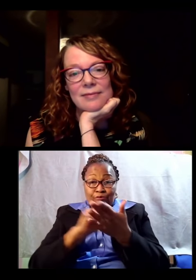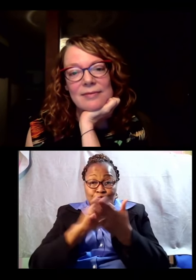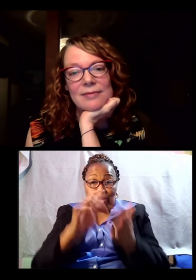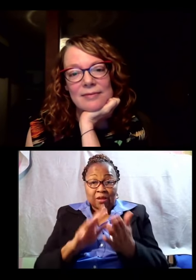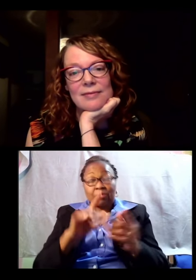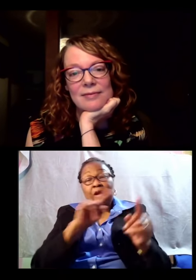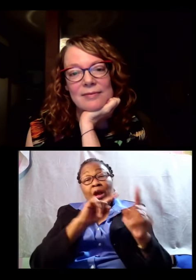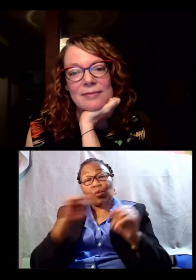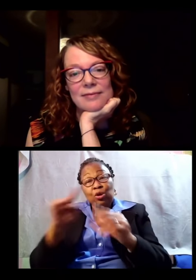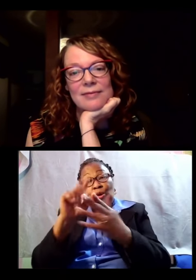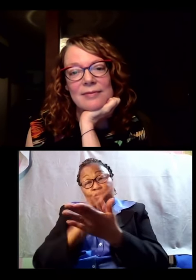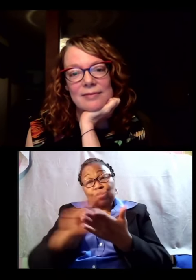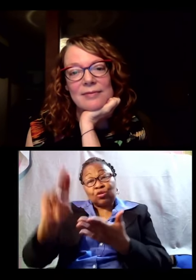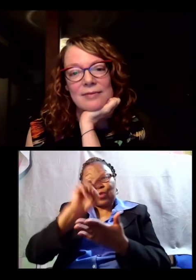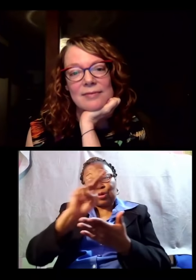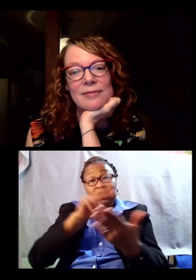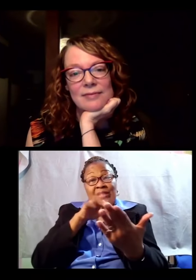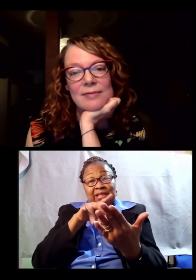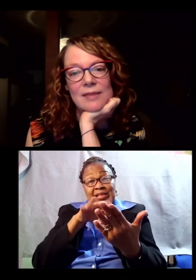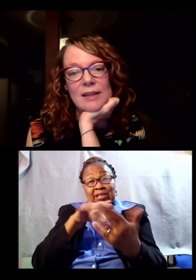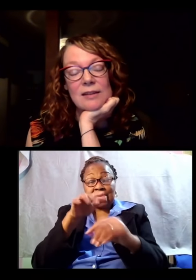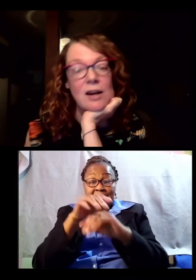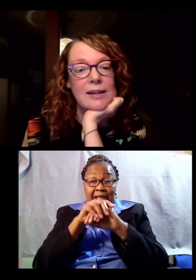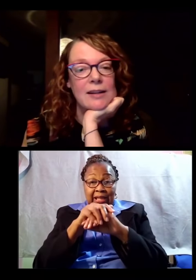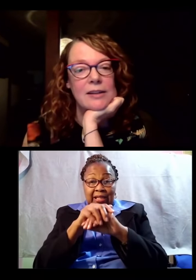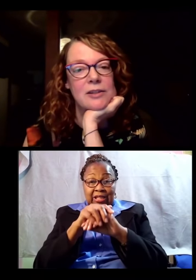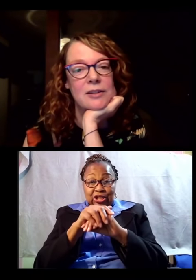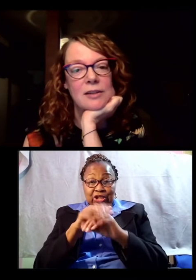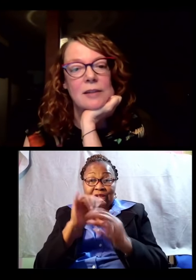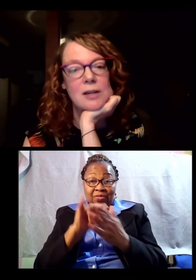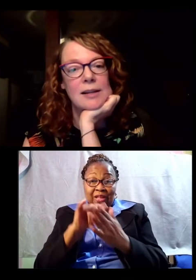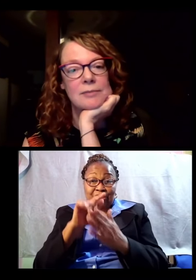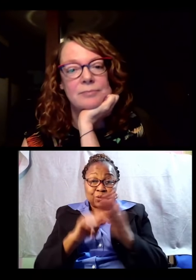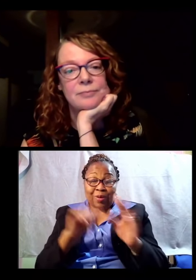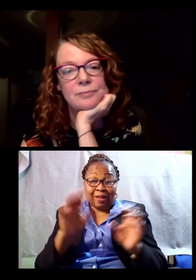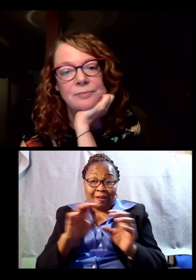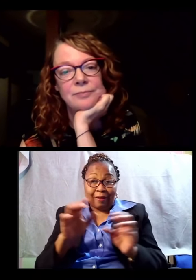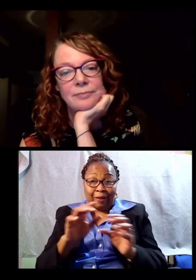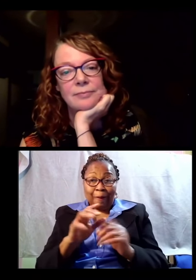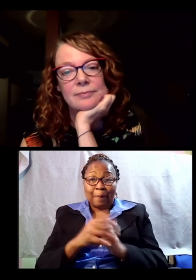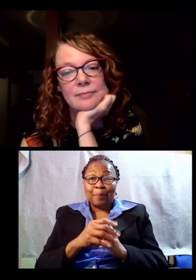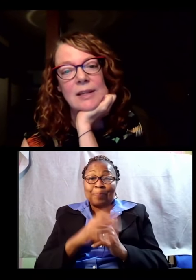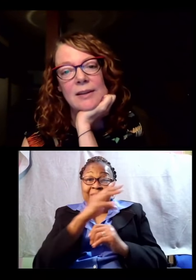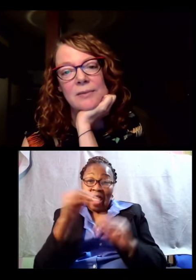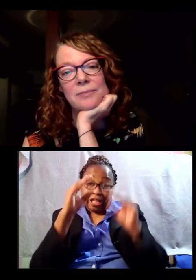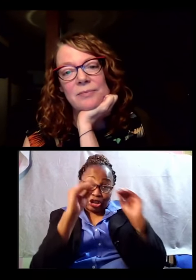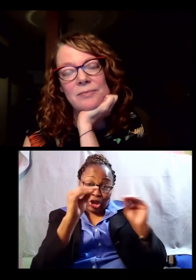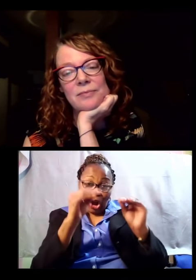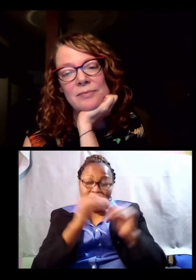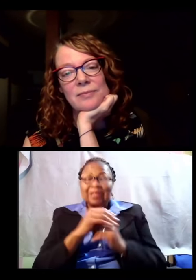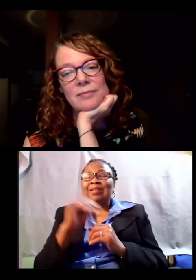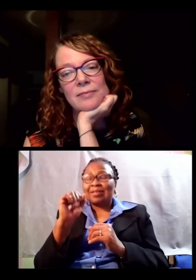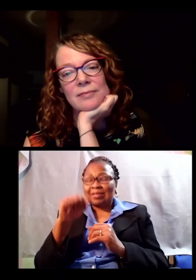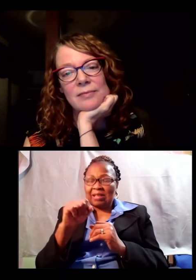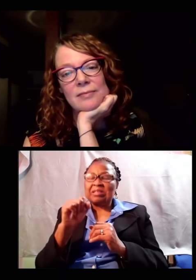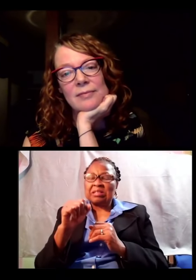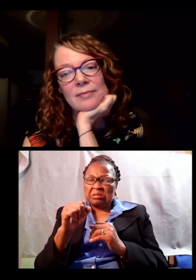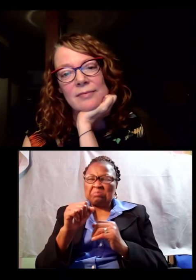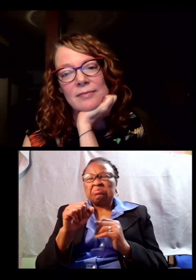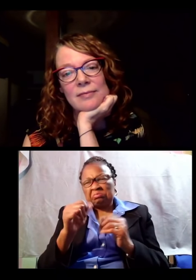and study English, which I did. And taught English, and taught. Did, yes, off and on I did teach